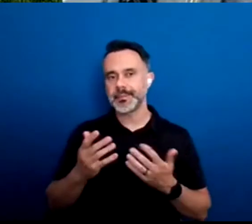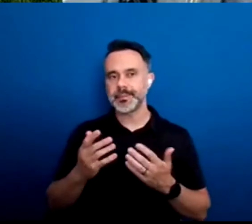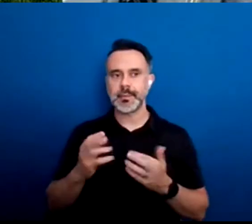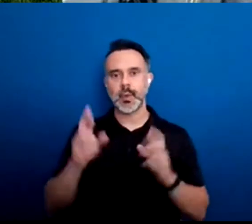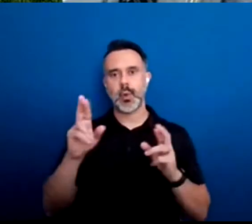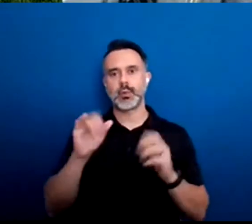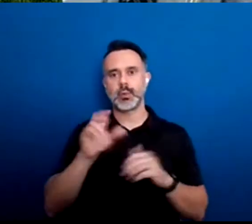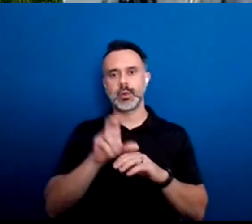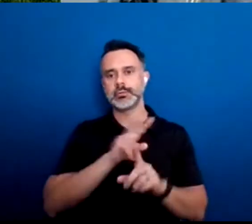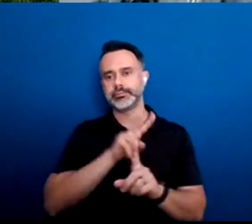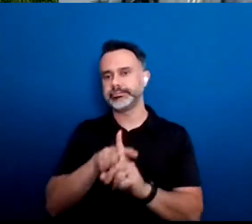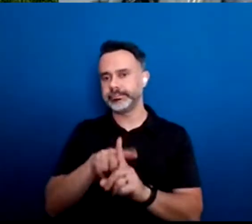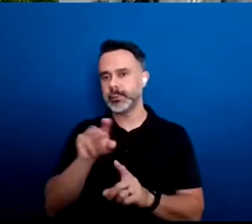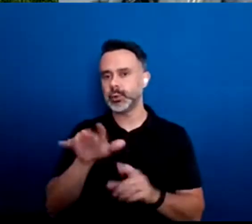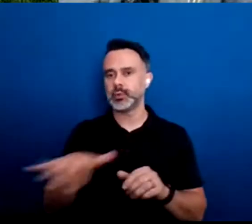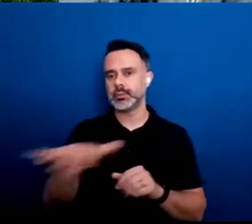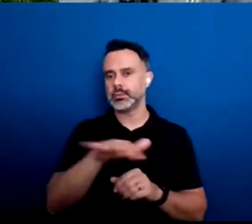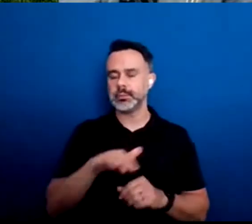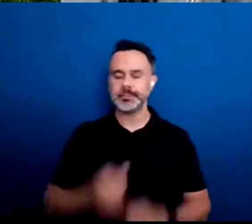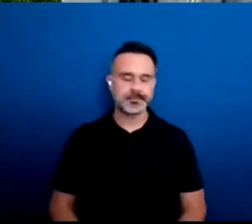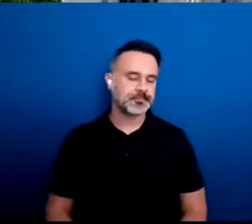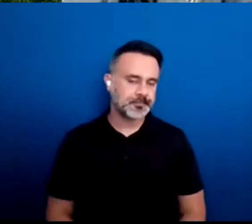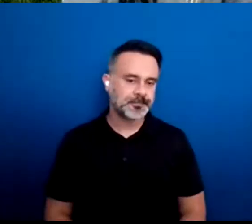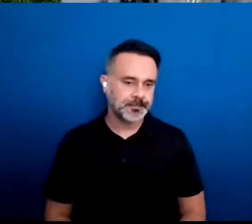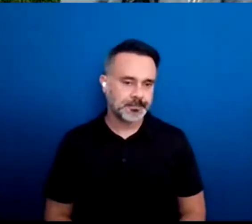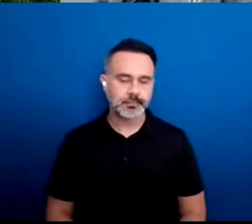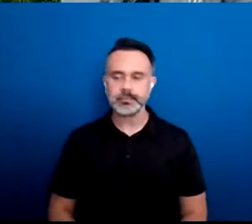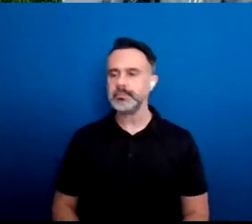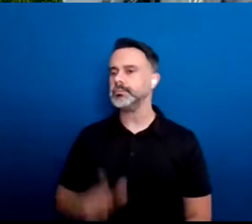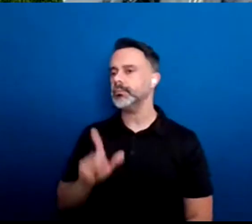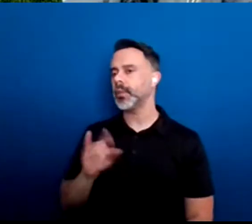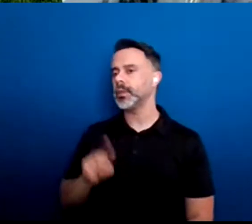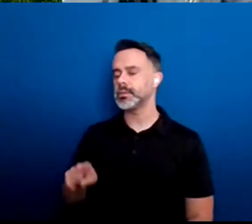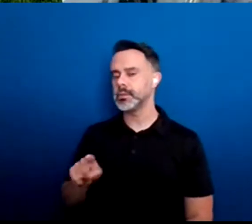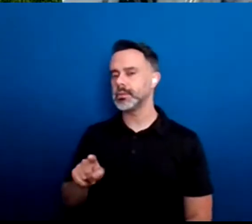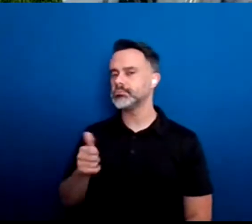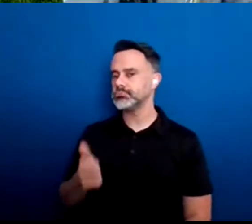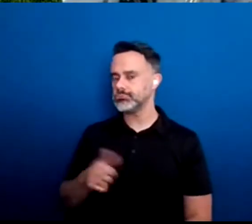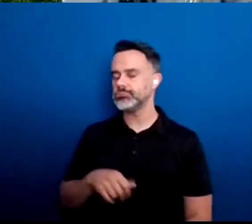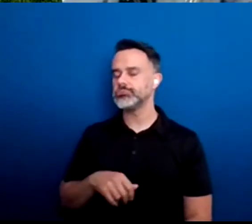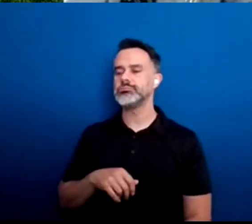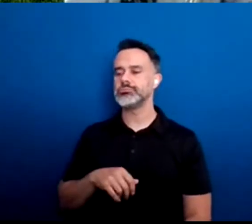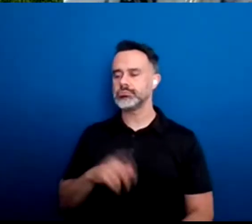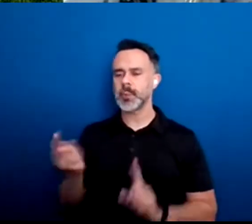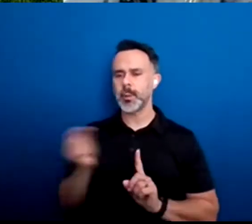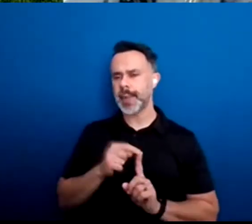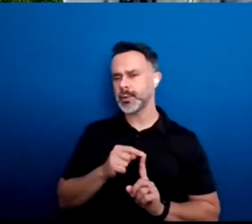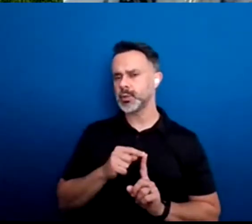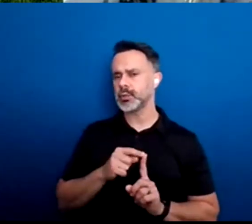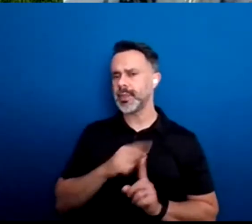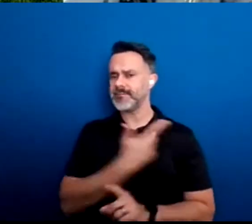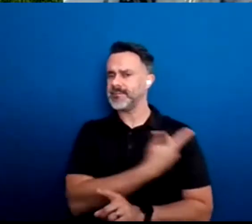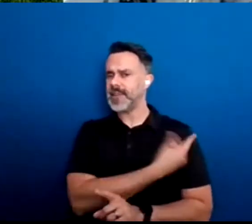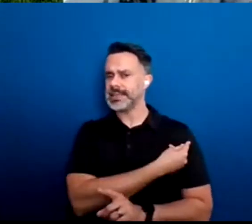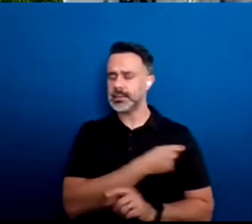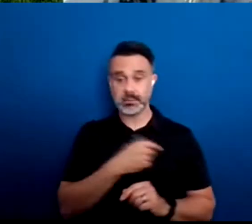All right, thanks, Dr. K. So going back to the vaccine itself, has there been any further research or